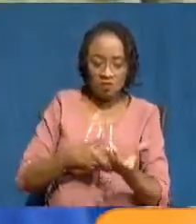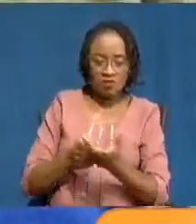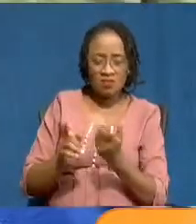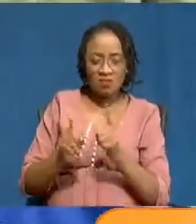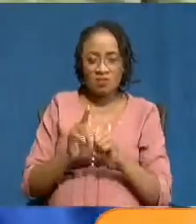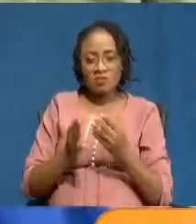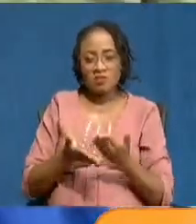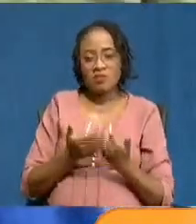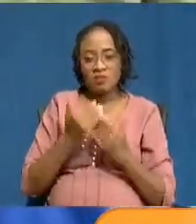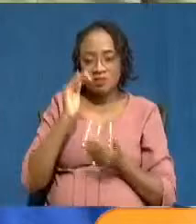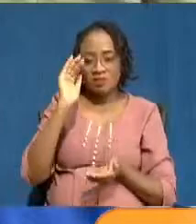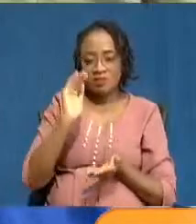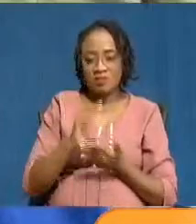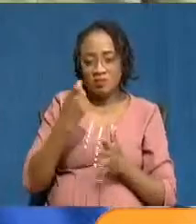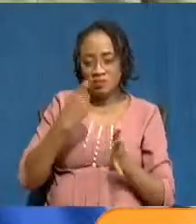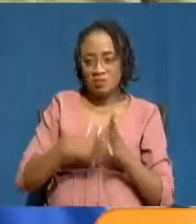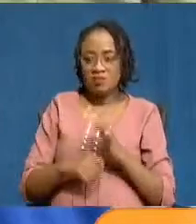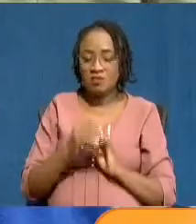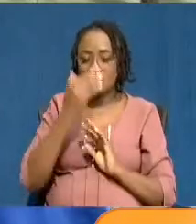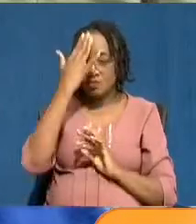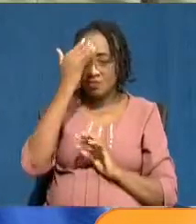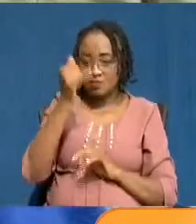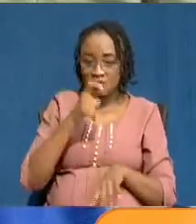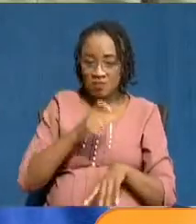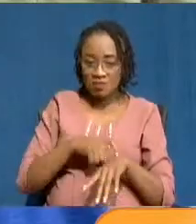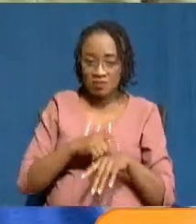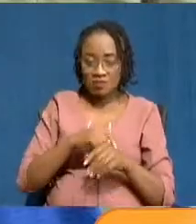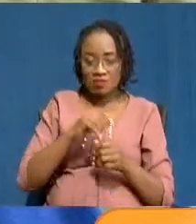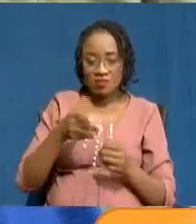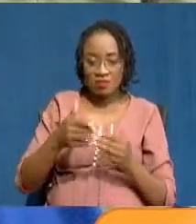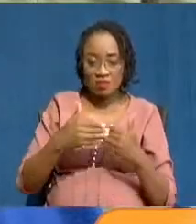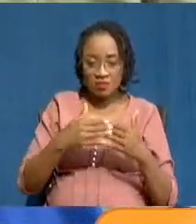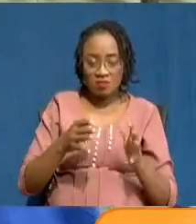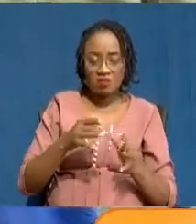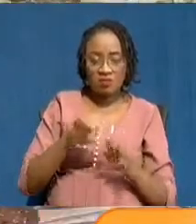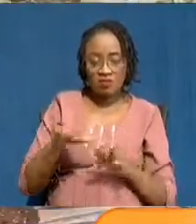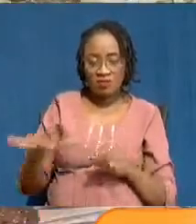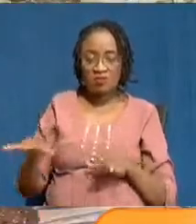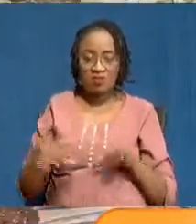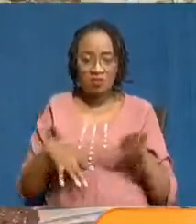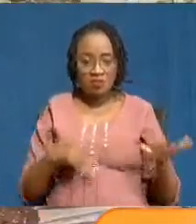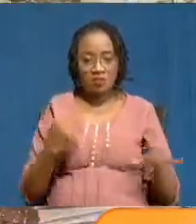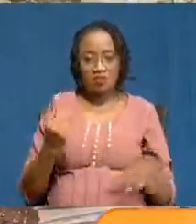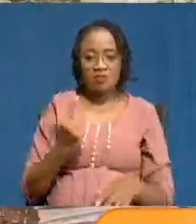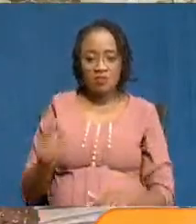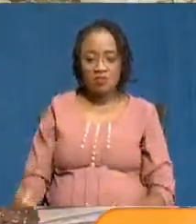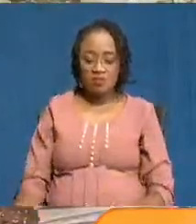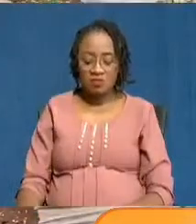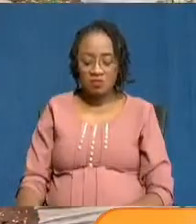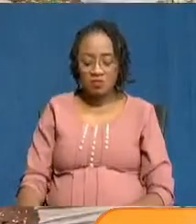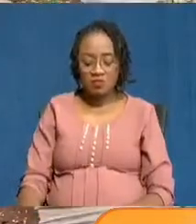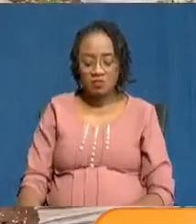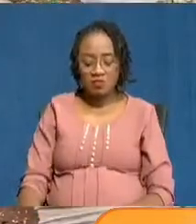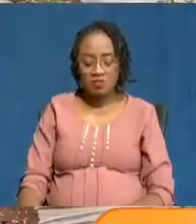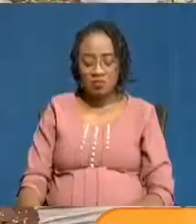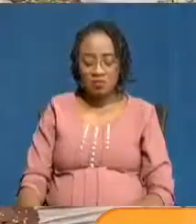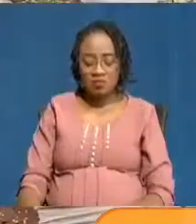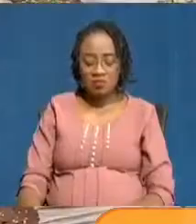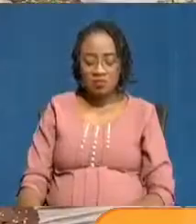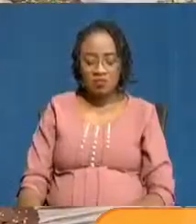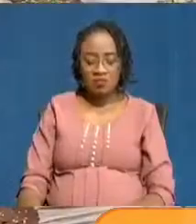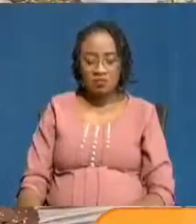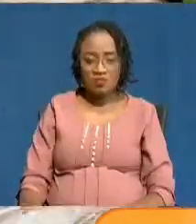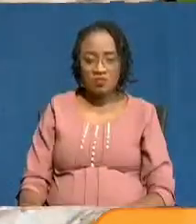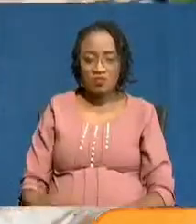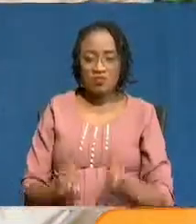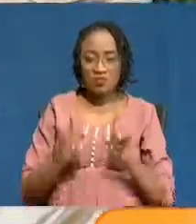maji imereduce kwa sababu ukifungulia kidogo asubuhi na jioni. The use of greenhouse and mulching film